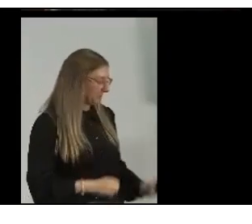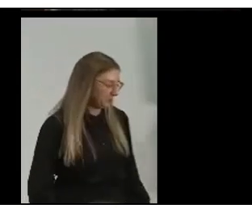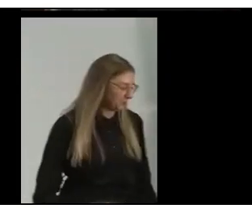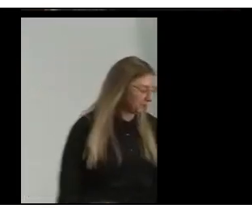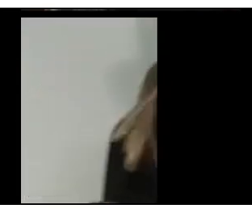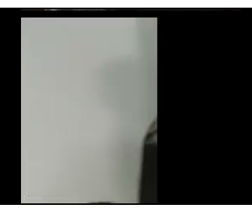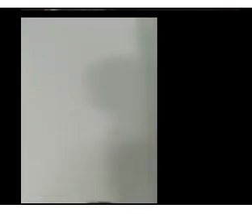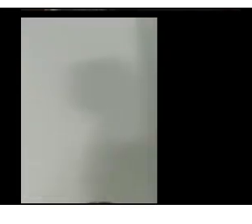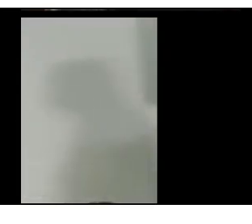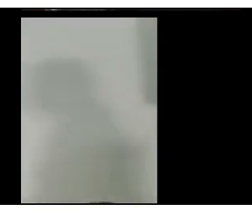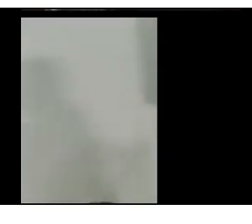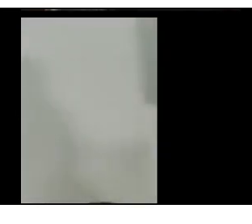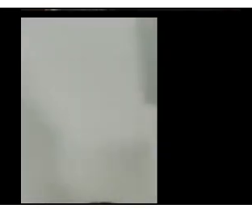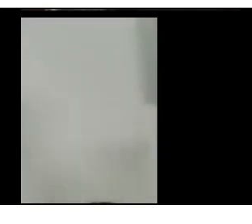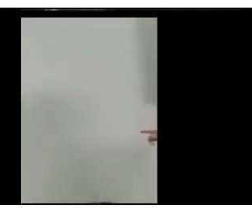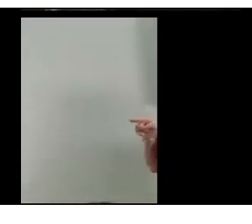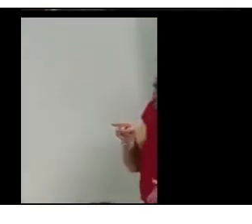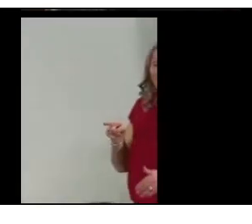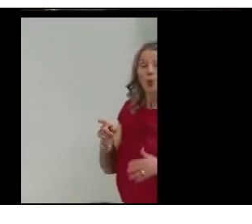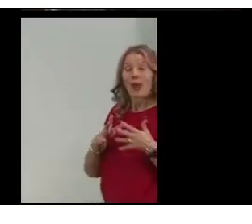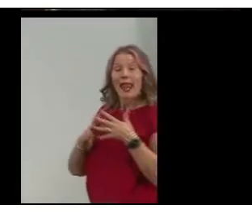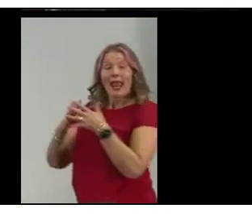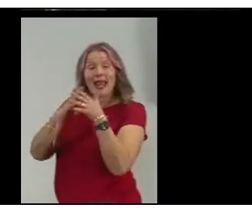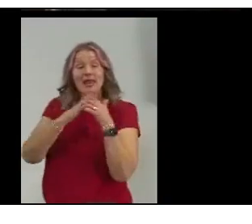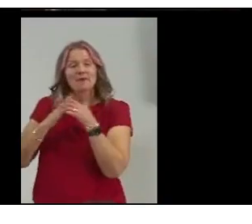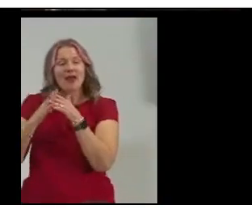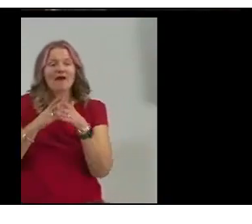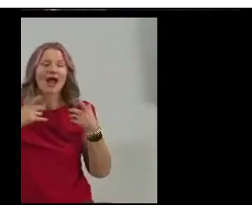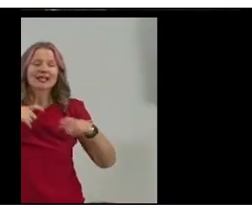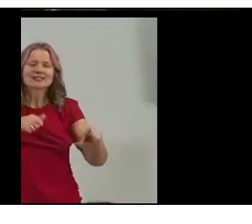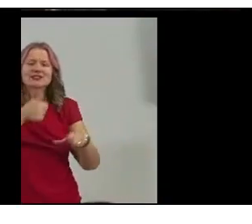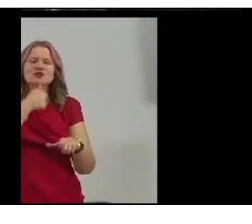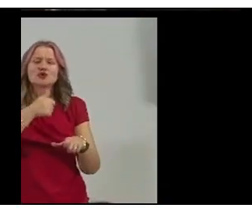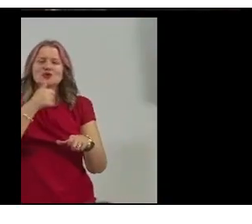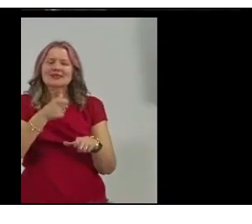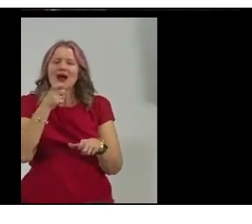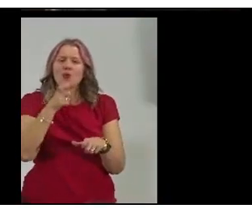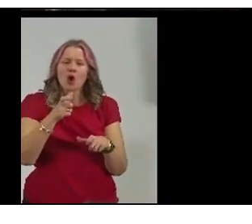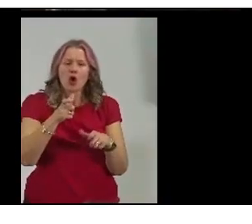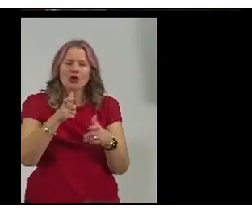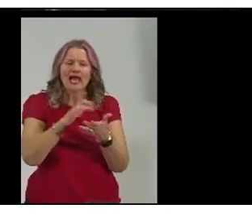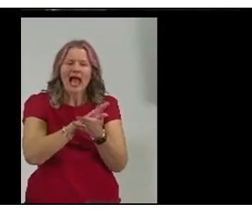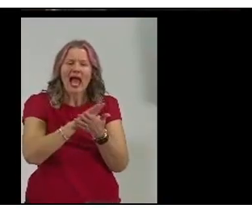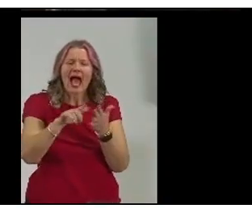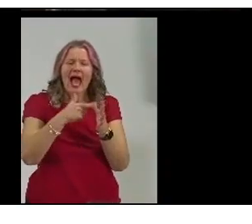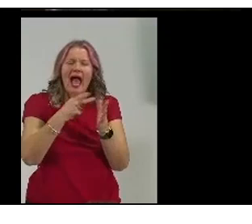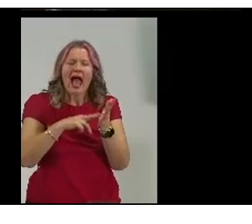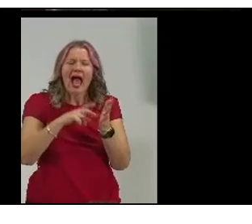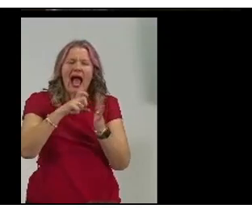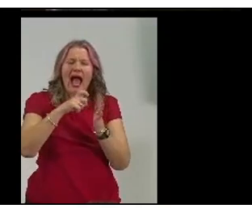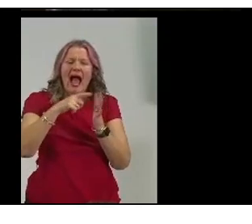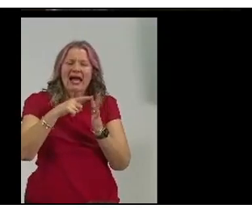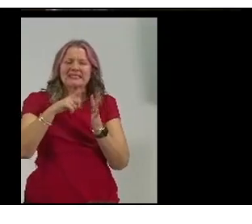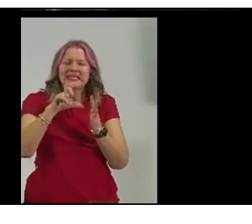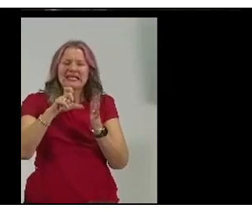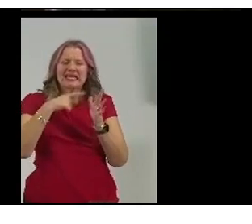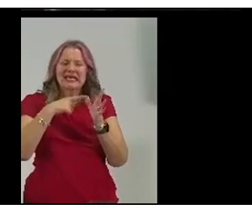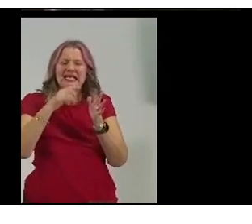So, we're kind of getting insights into the rich variety here. I quite like the superhero label. Quite like it.